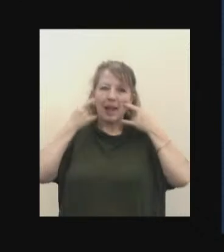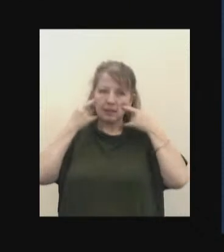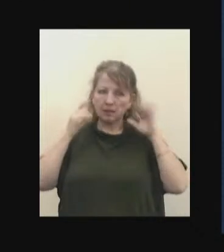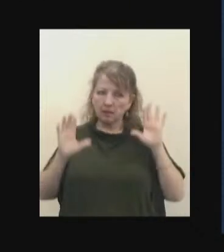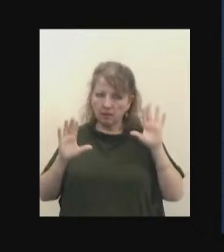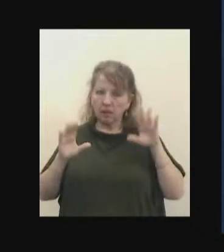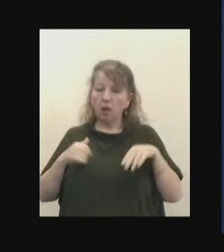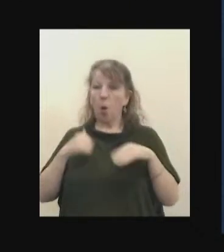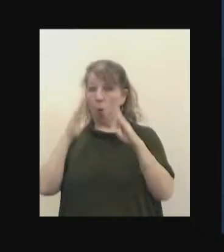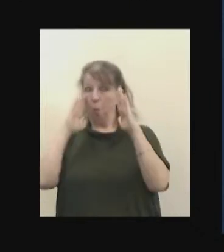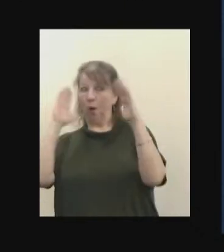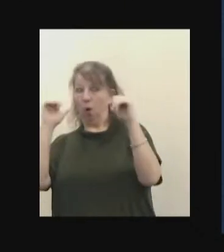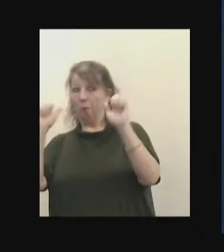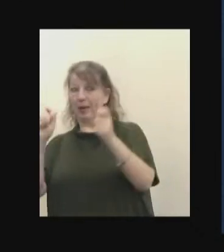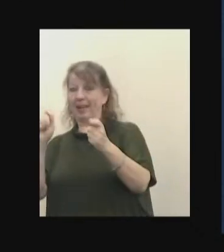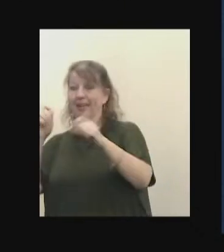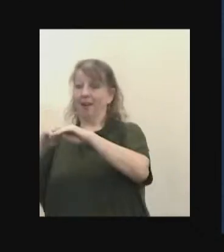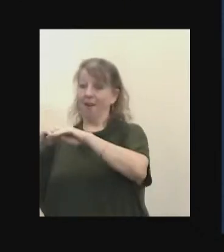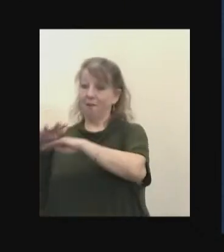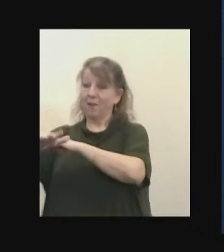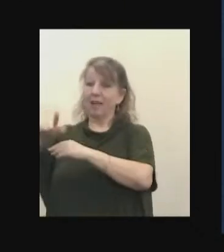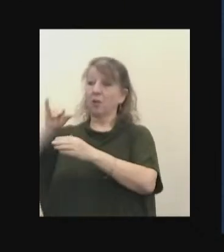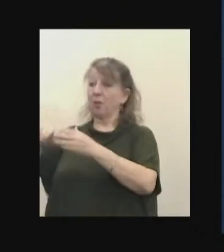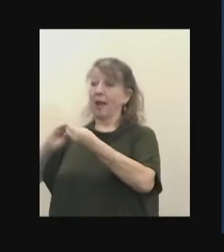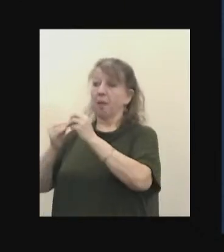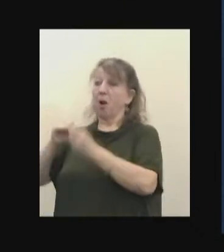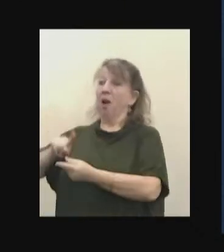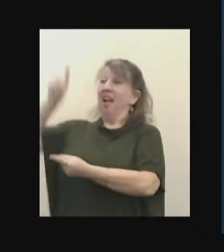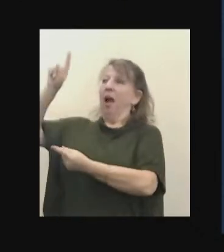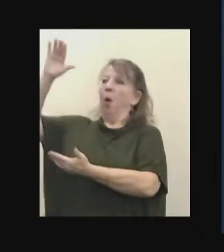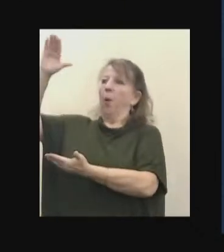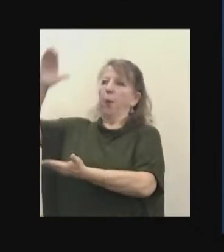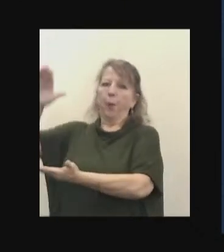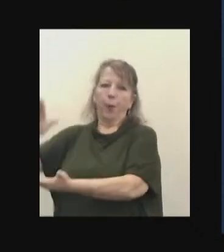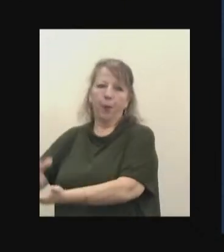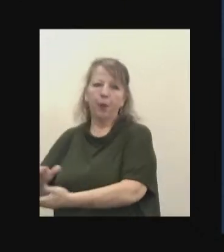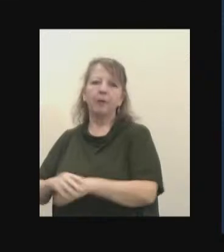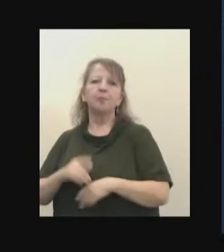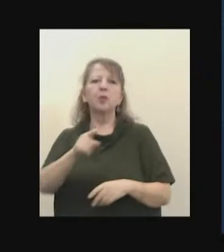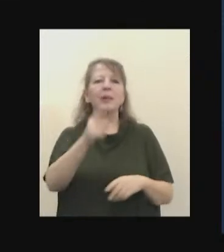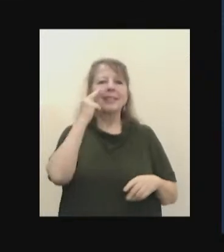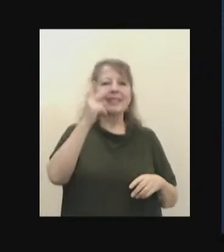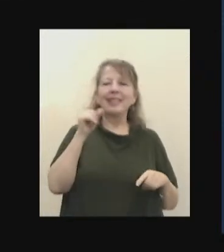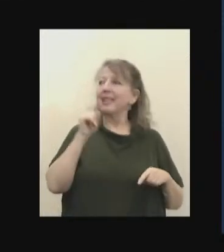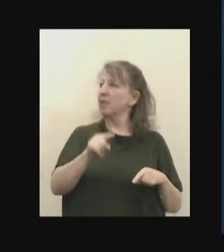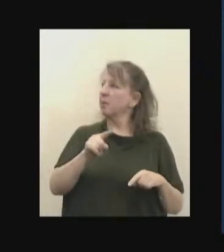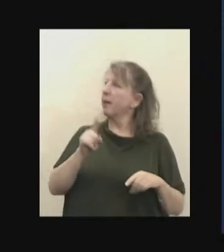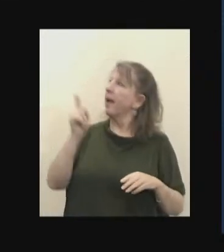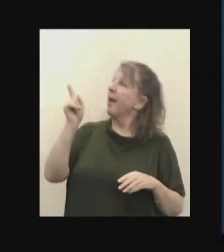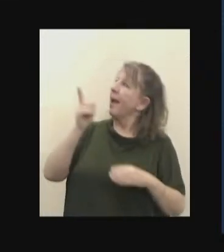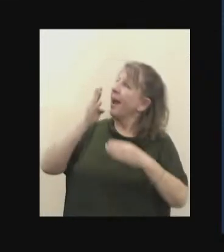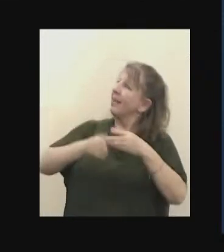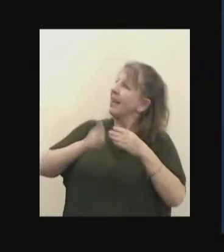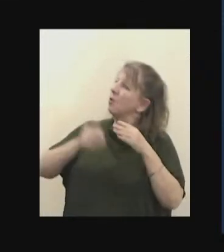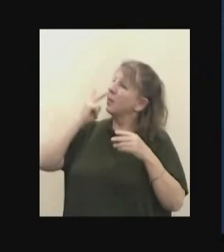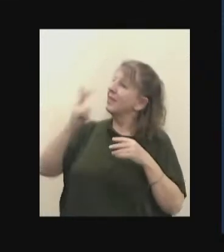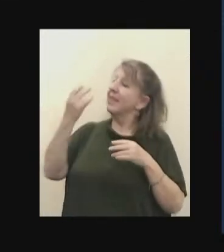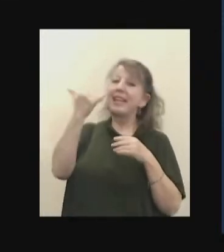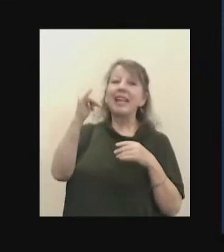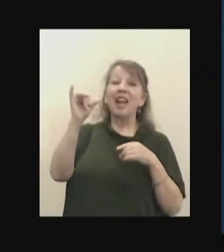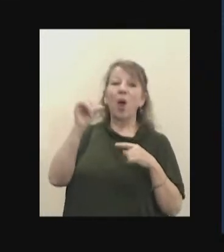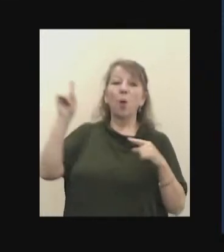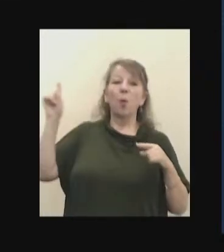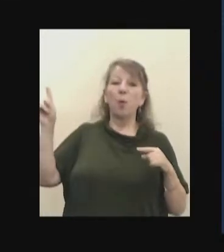change. So this is, if you want to look at this slide, again, at the end, looking at the yellow line, is